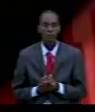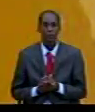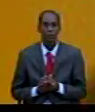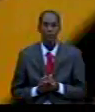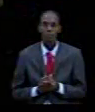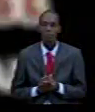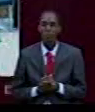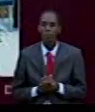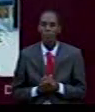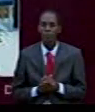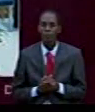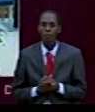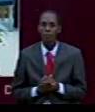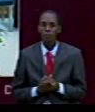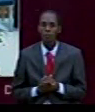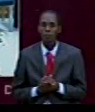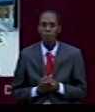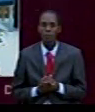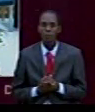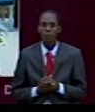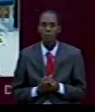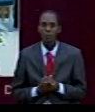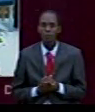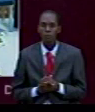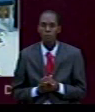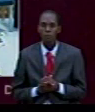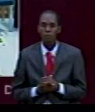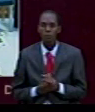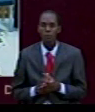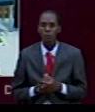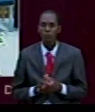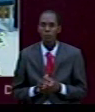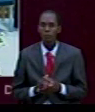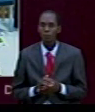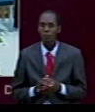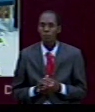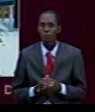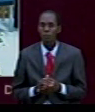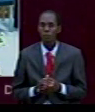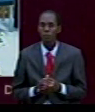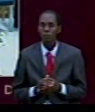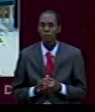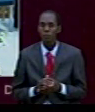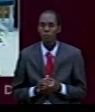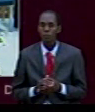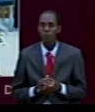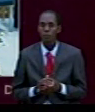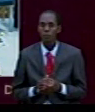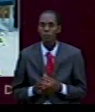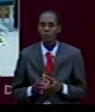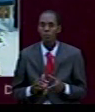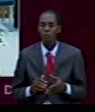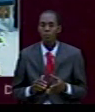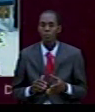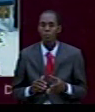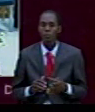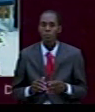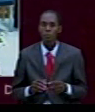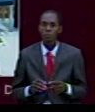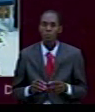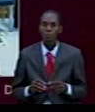Basbasi, I'm from Ikoromini district, under Ikoromini group, Calabar.